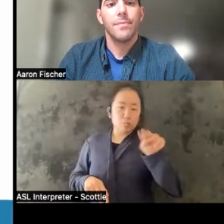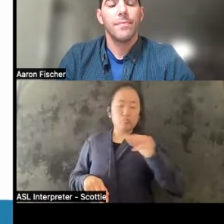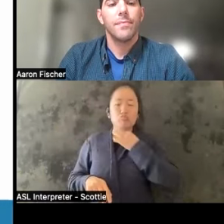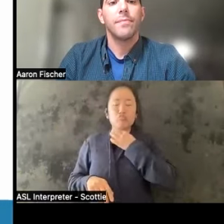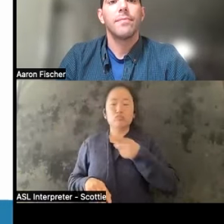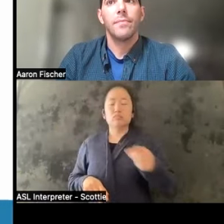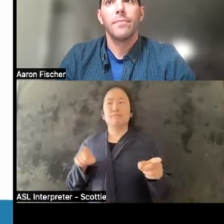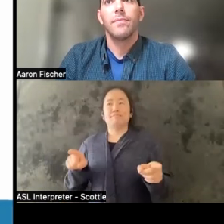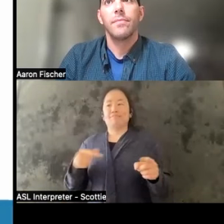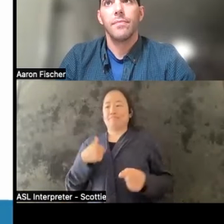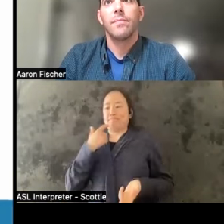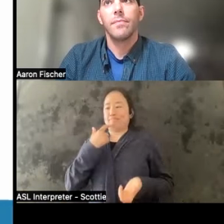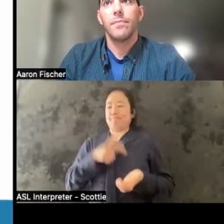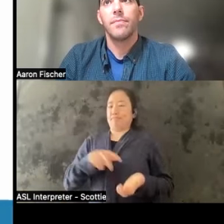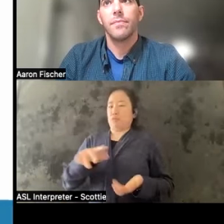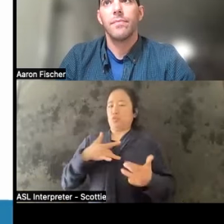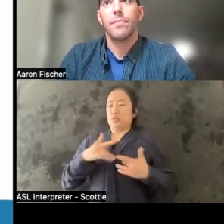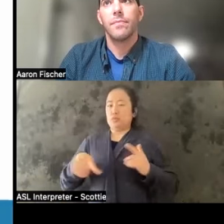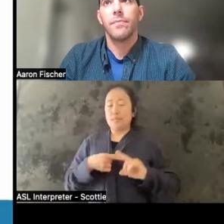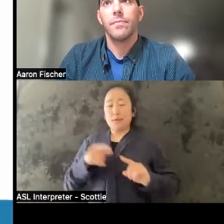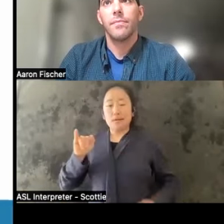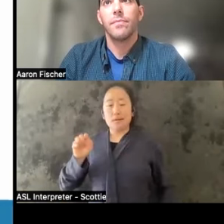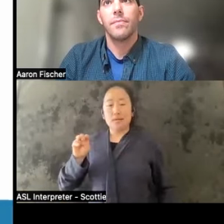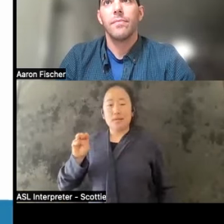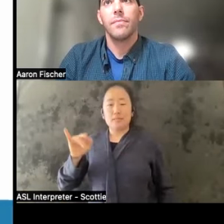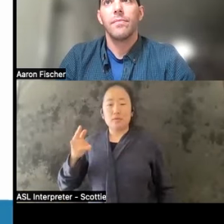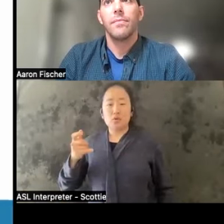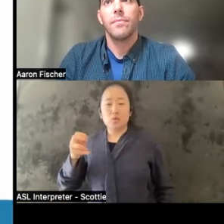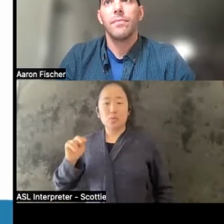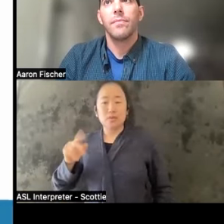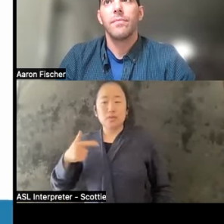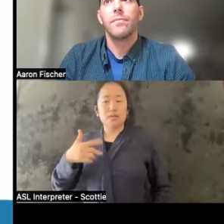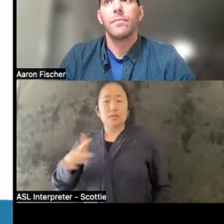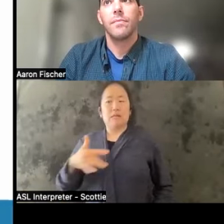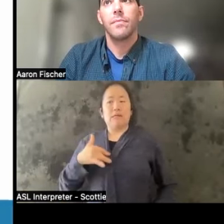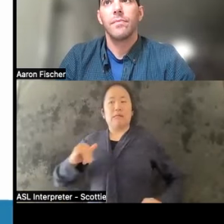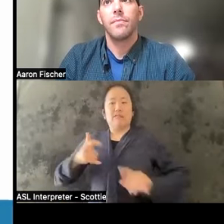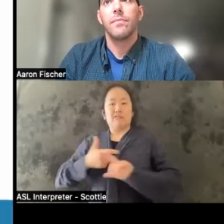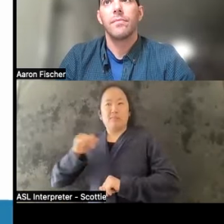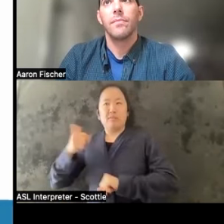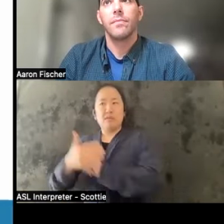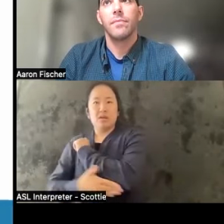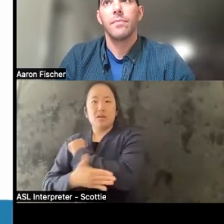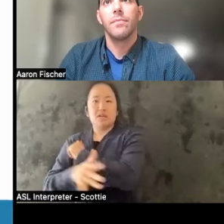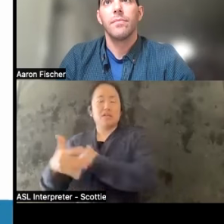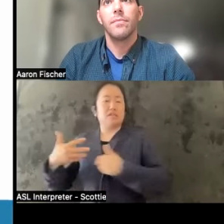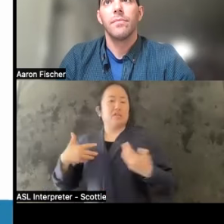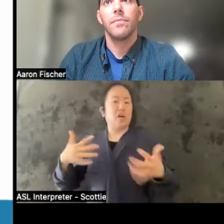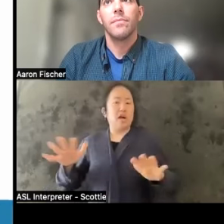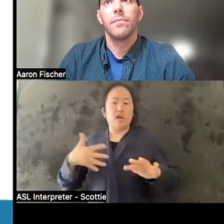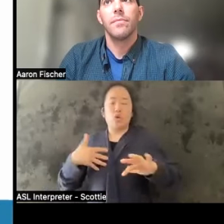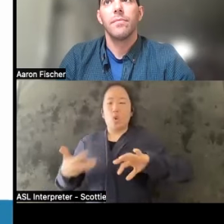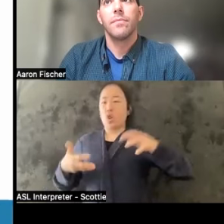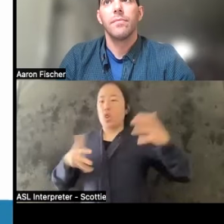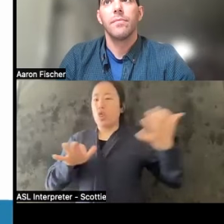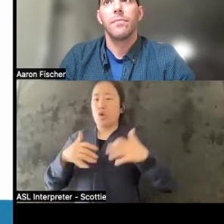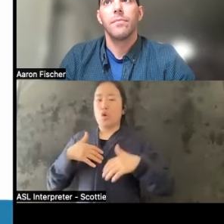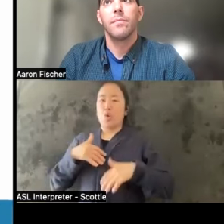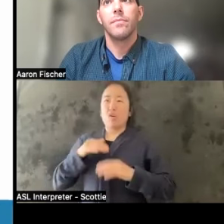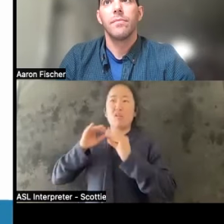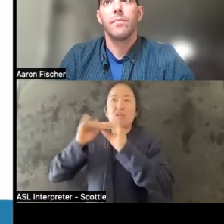immigration concerns here, maybe an interest in not rocking the boat, which happens with a lot of employees, not only because of immigration